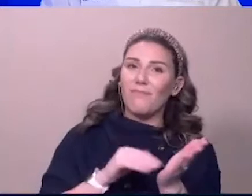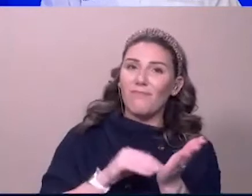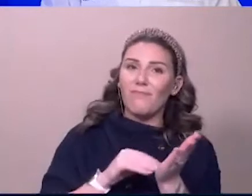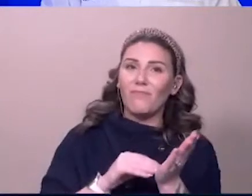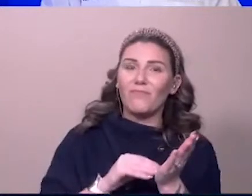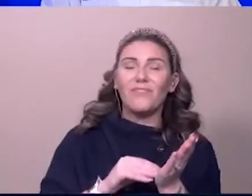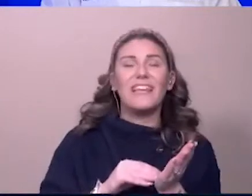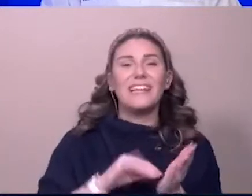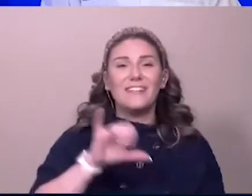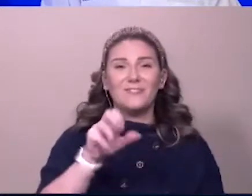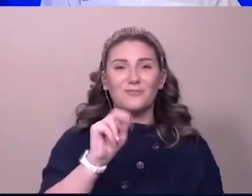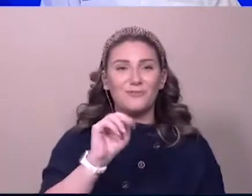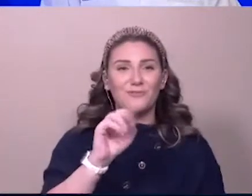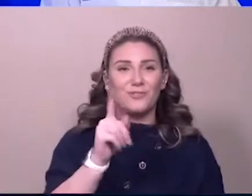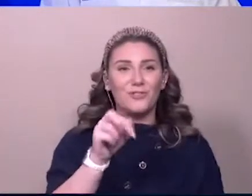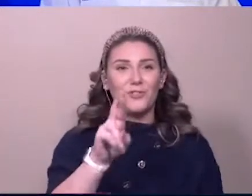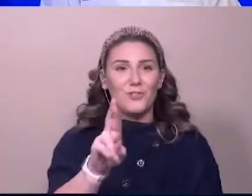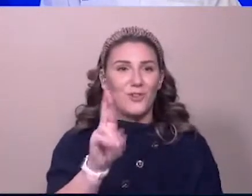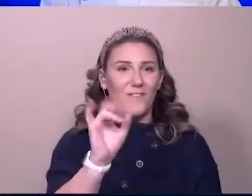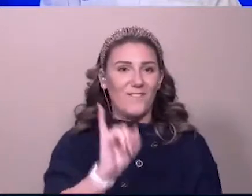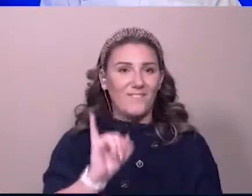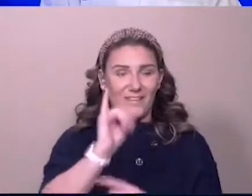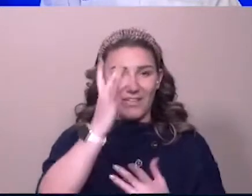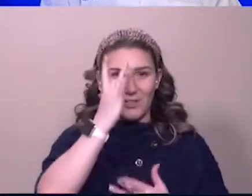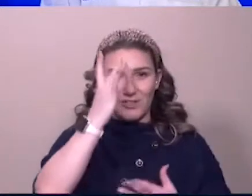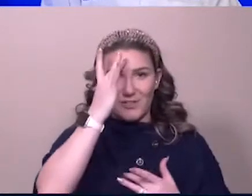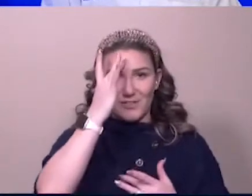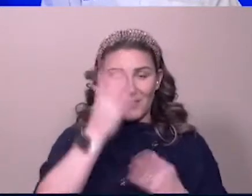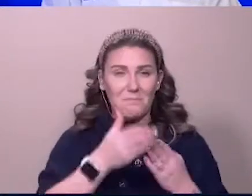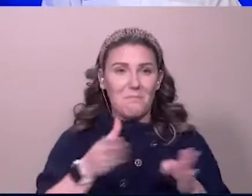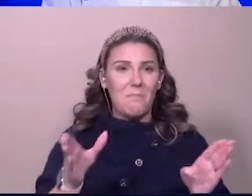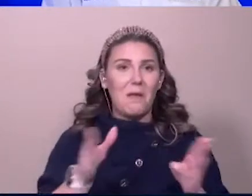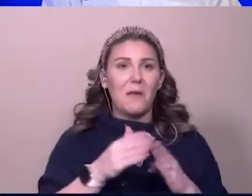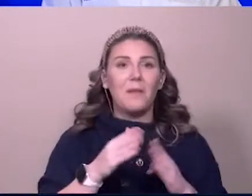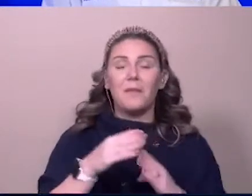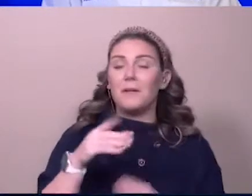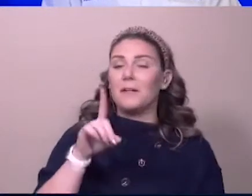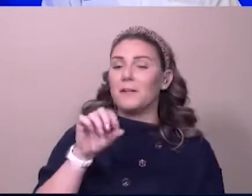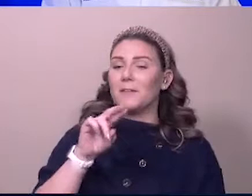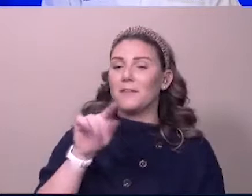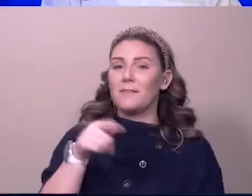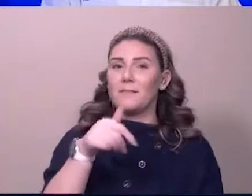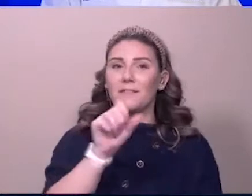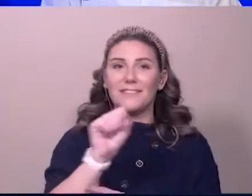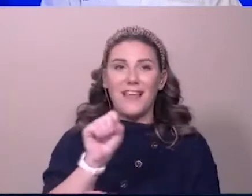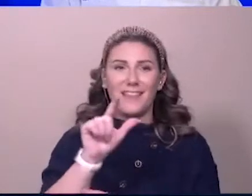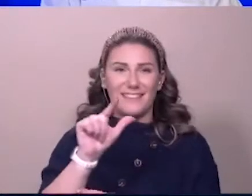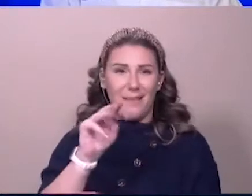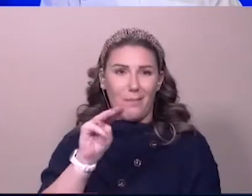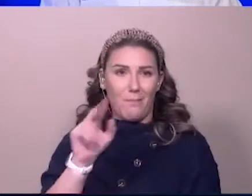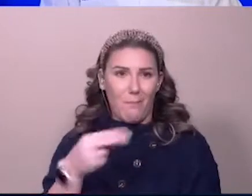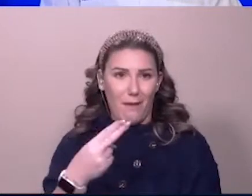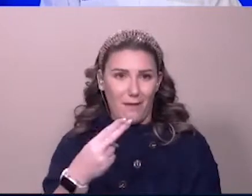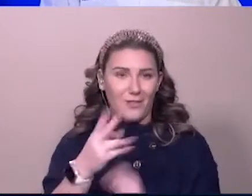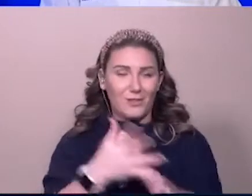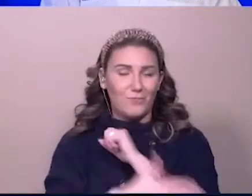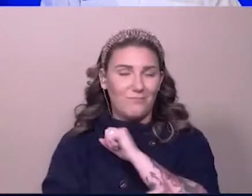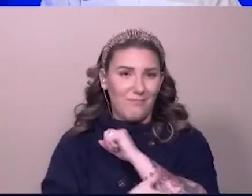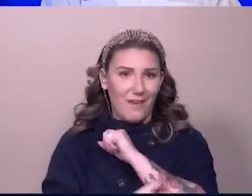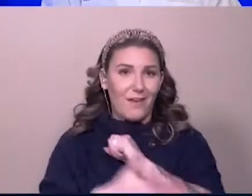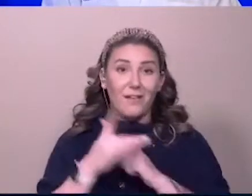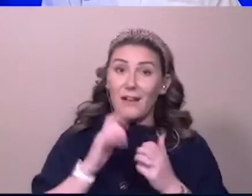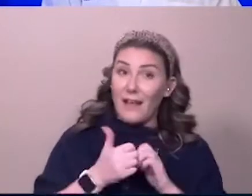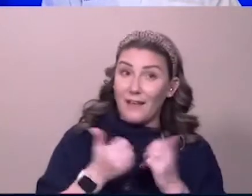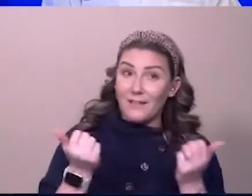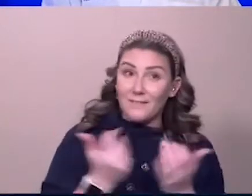infectious disease physician at LMH Health and Deputy Public Health Officer for Douglas County. Jen, how are things?